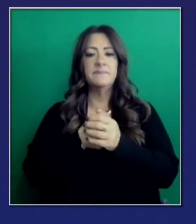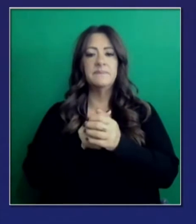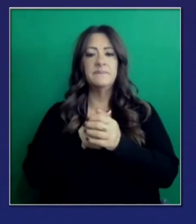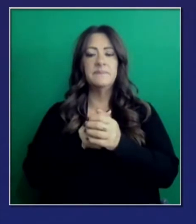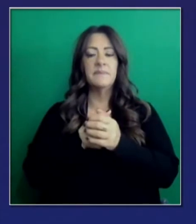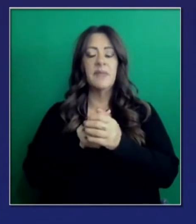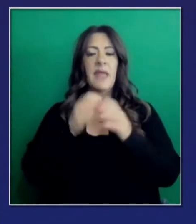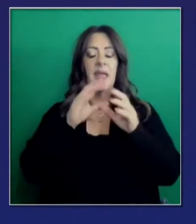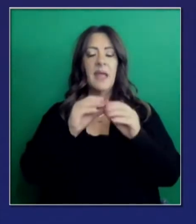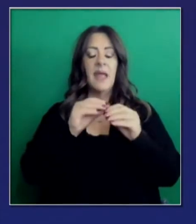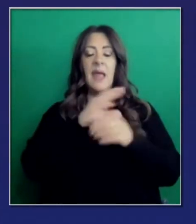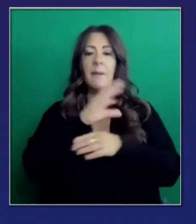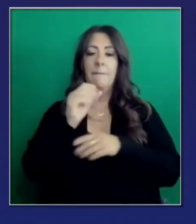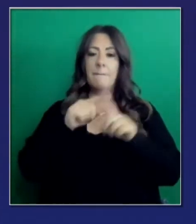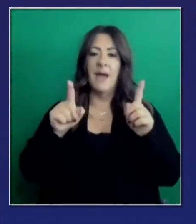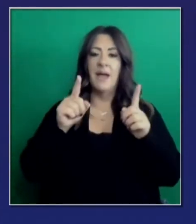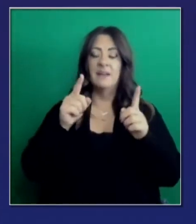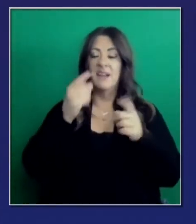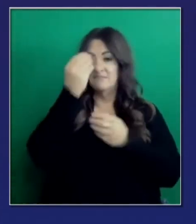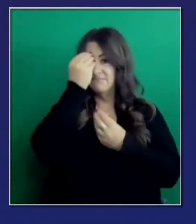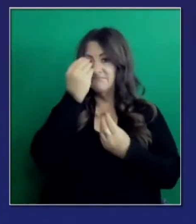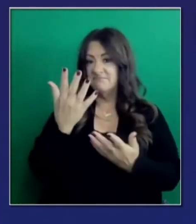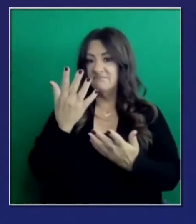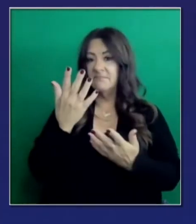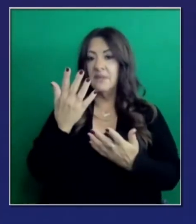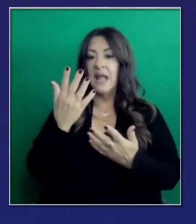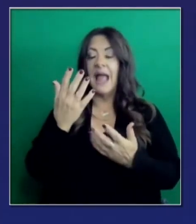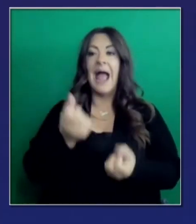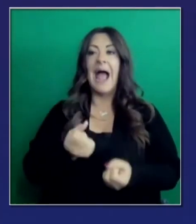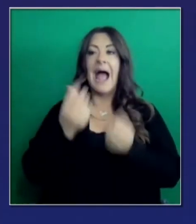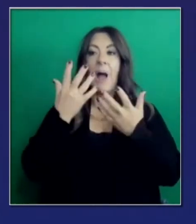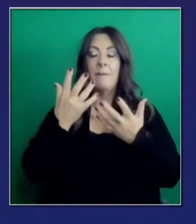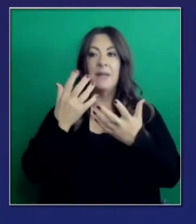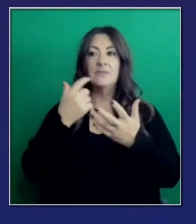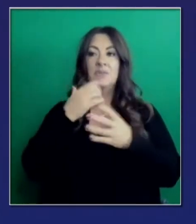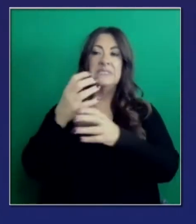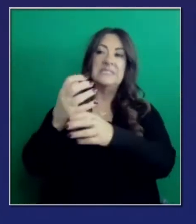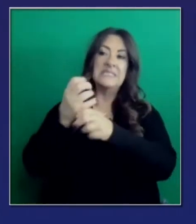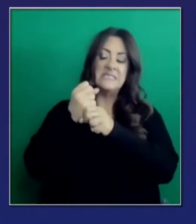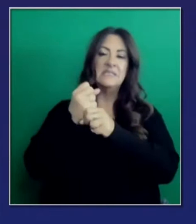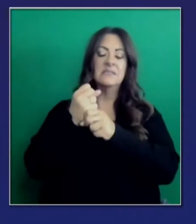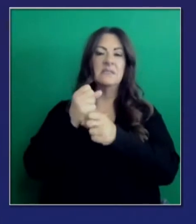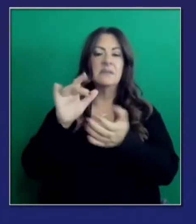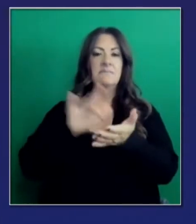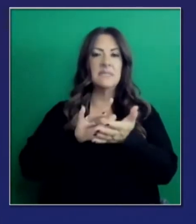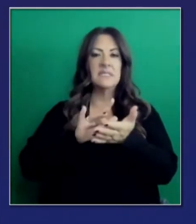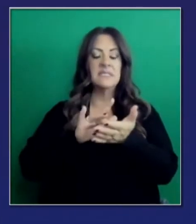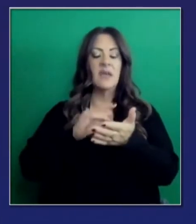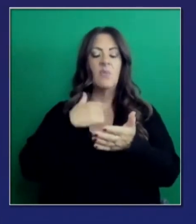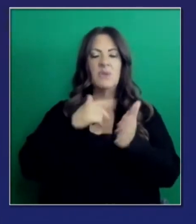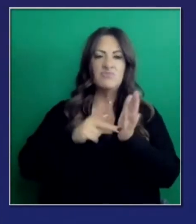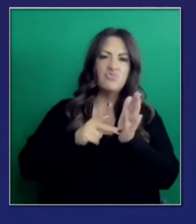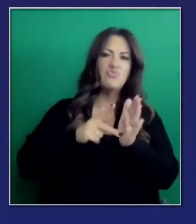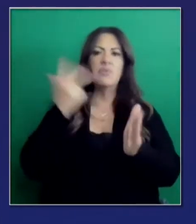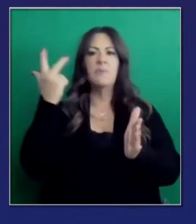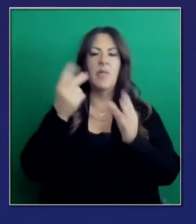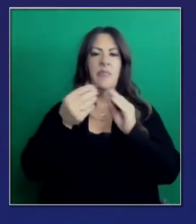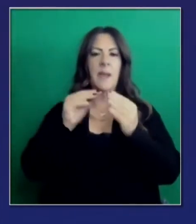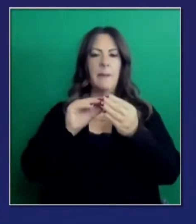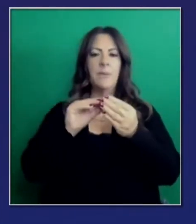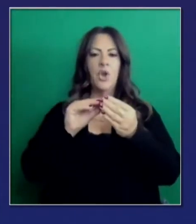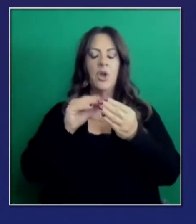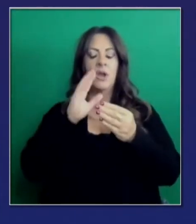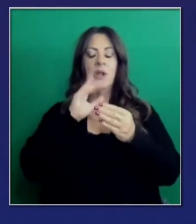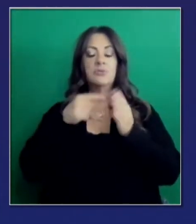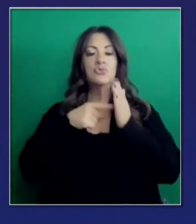of administration of the vaccine, and I'll show you a chart that marks the period of time, and we're just